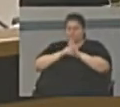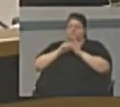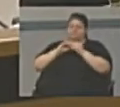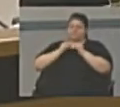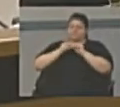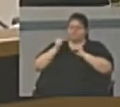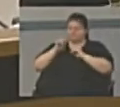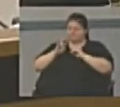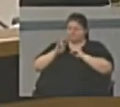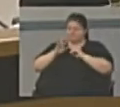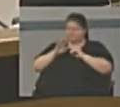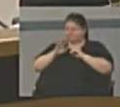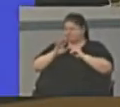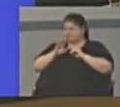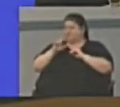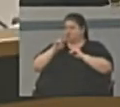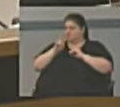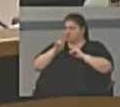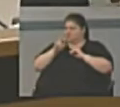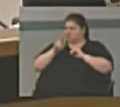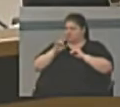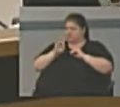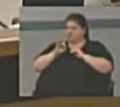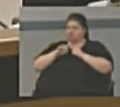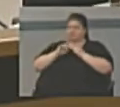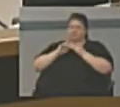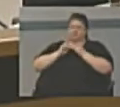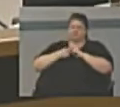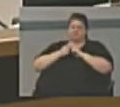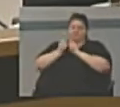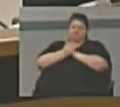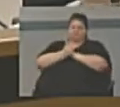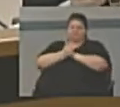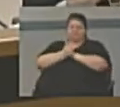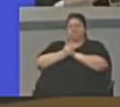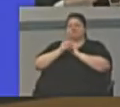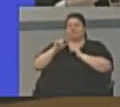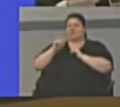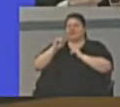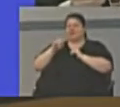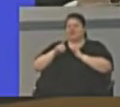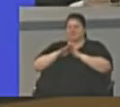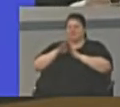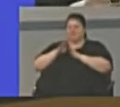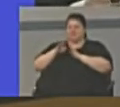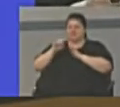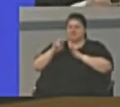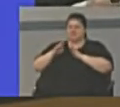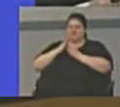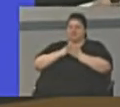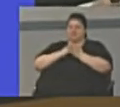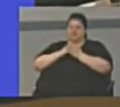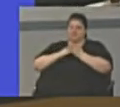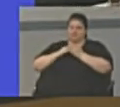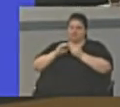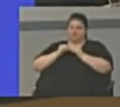number 228, an ordinance to amend chapter 20, land development subdivision, article 1, zoning, division